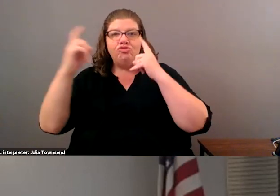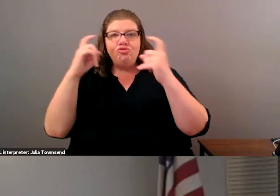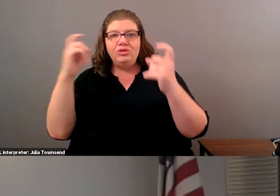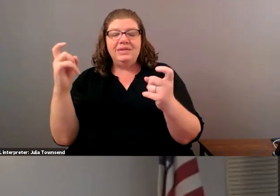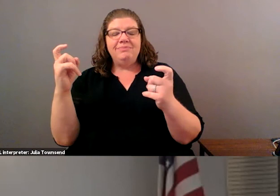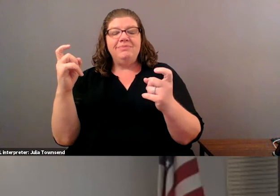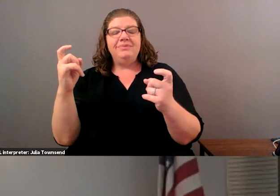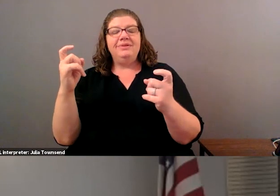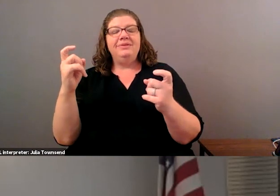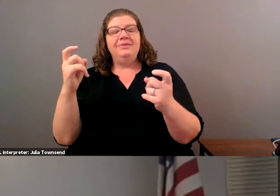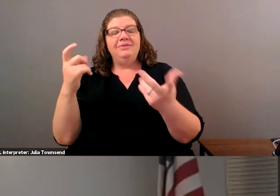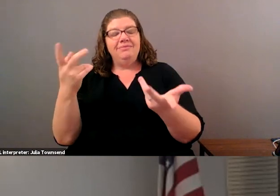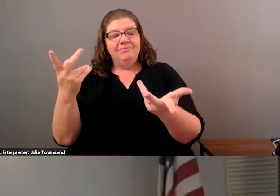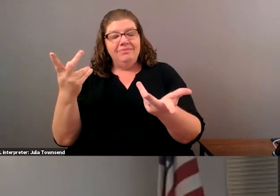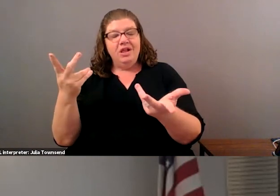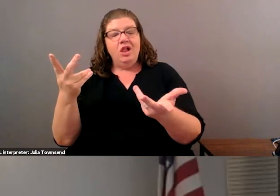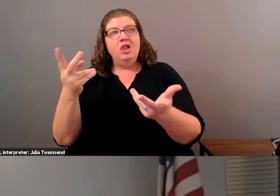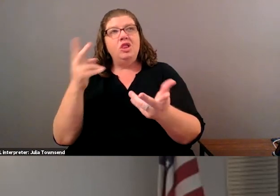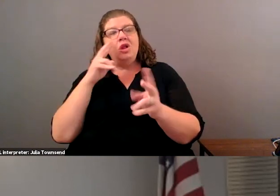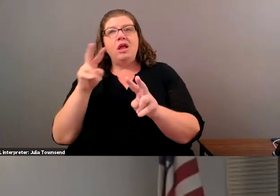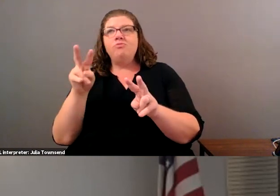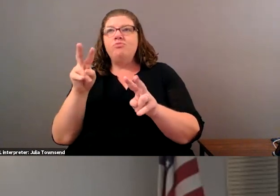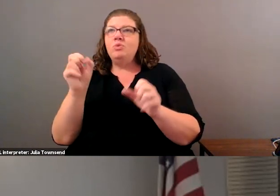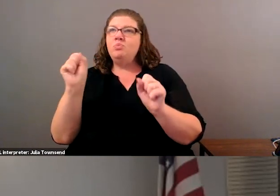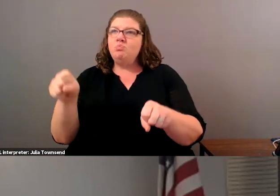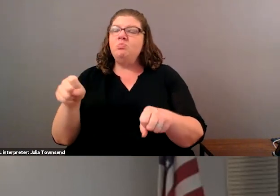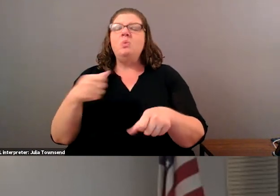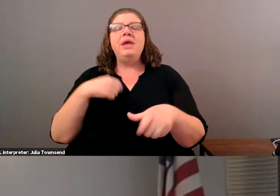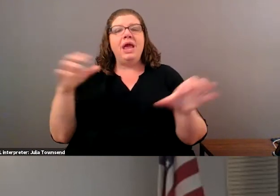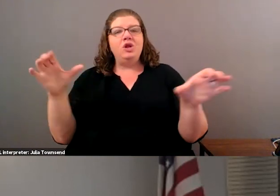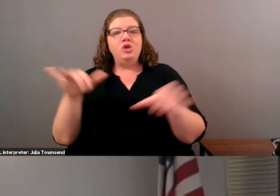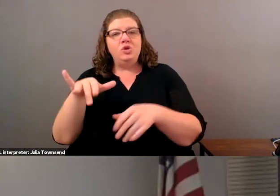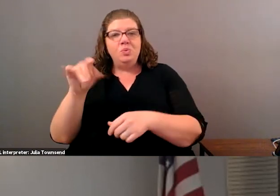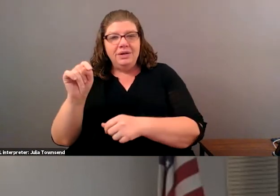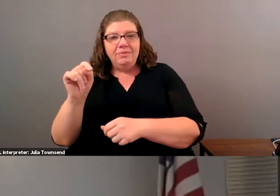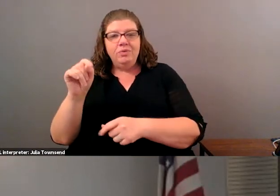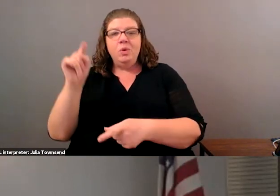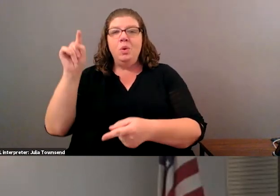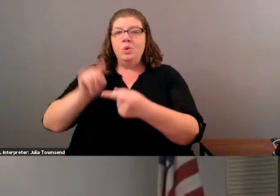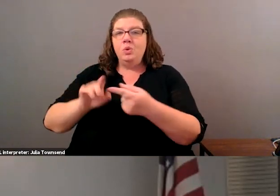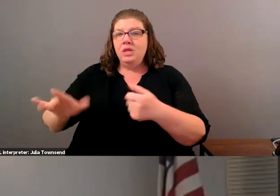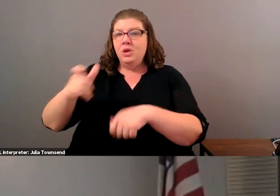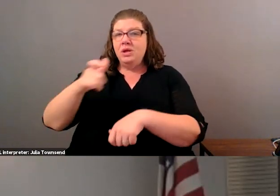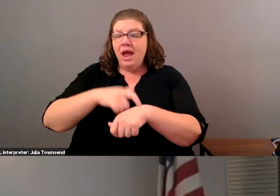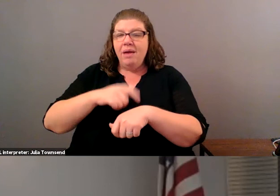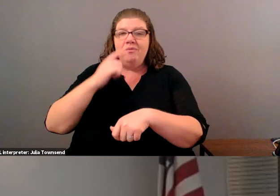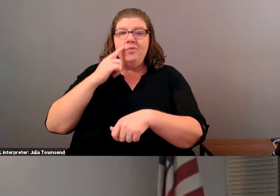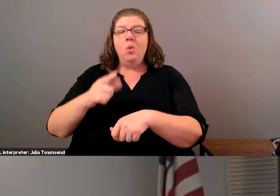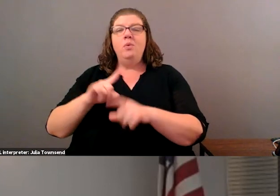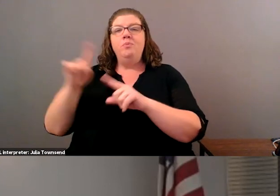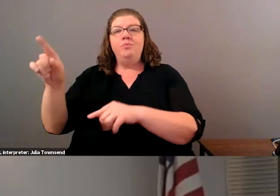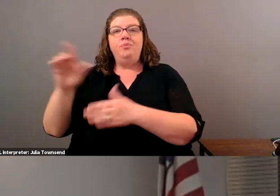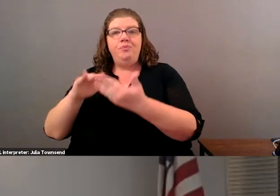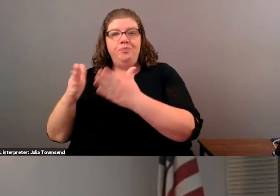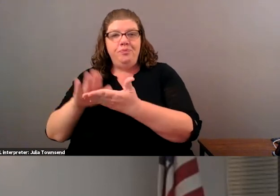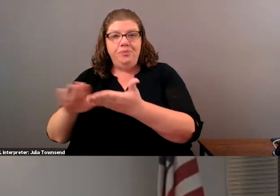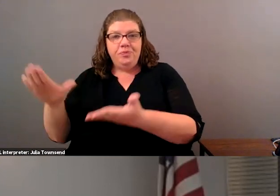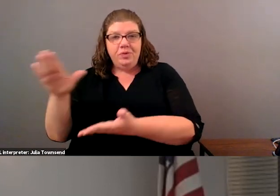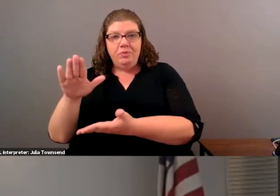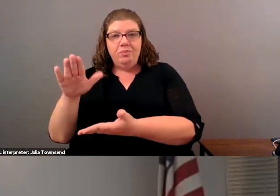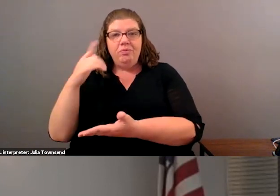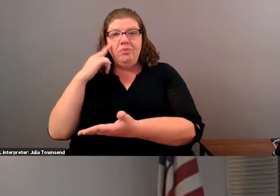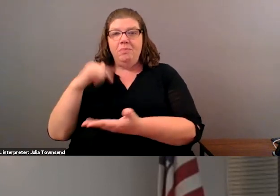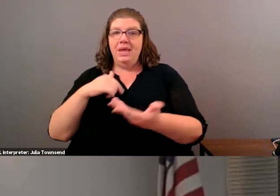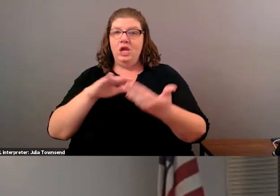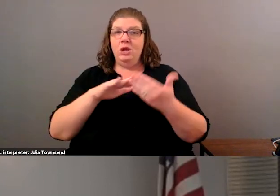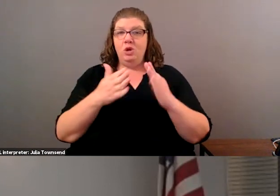looking at like, yes, we can do this. Reducing their time to go to city college, because to me, community college